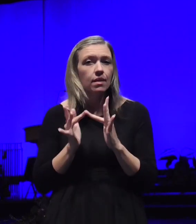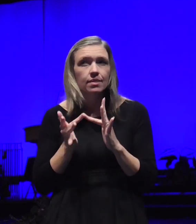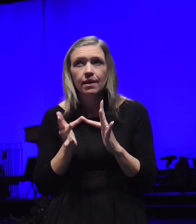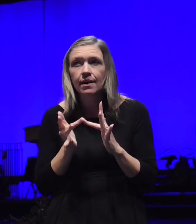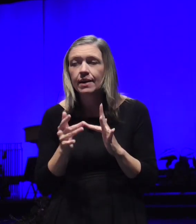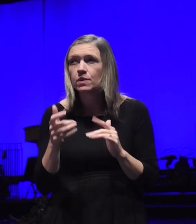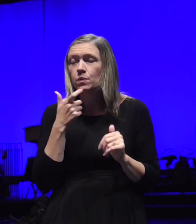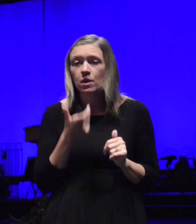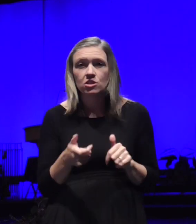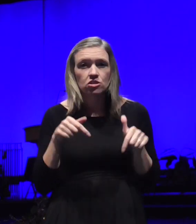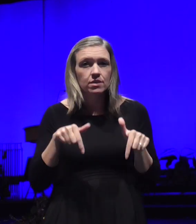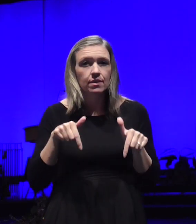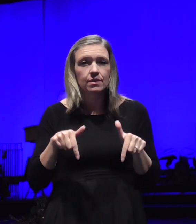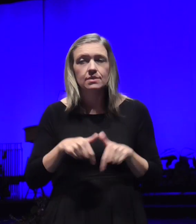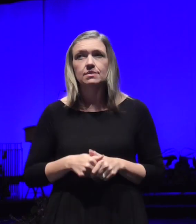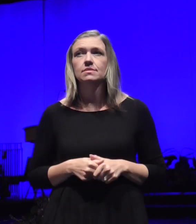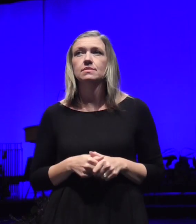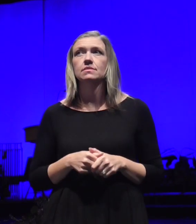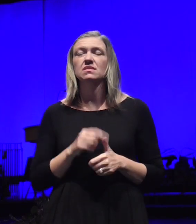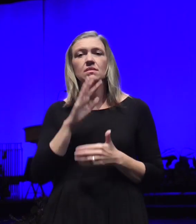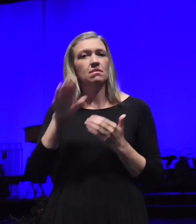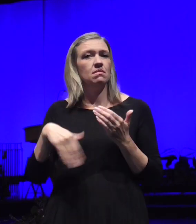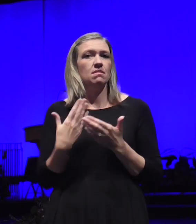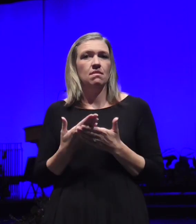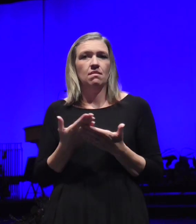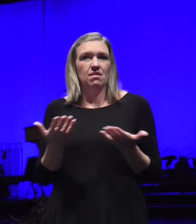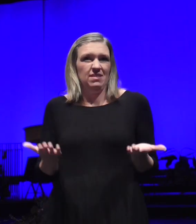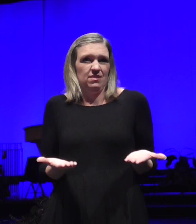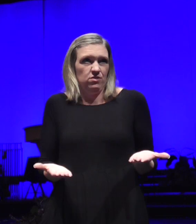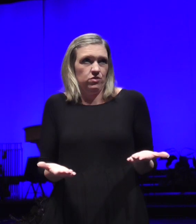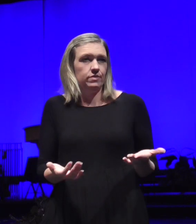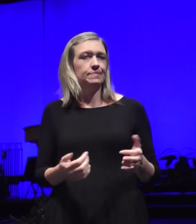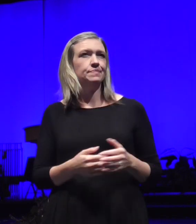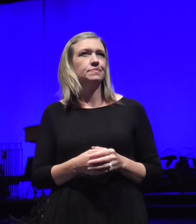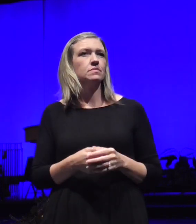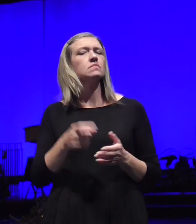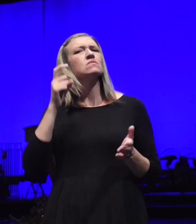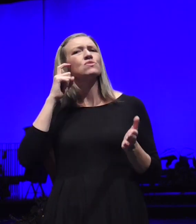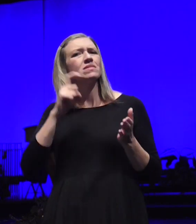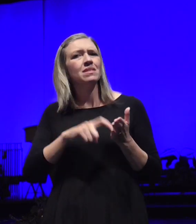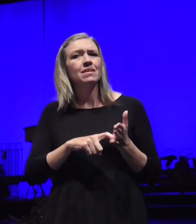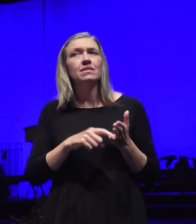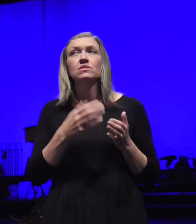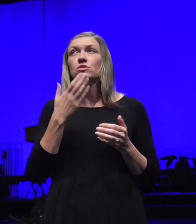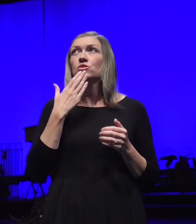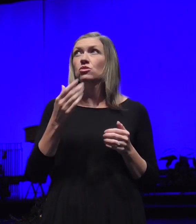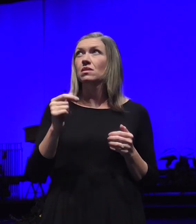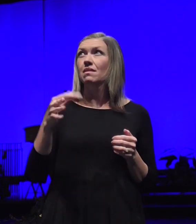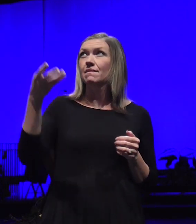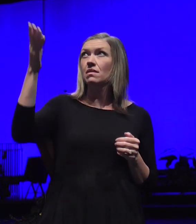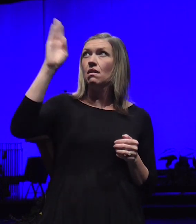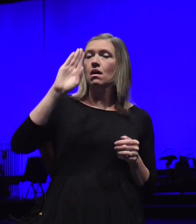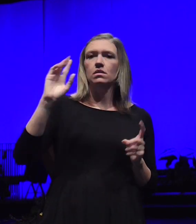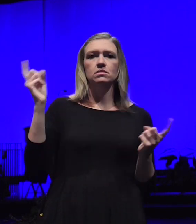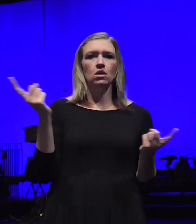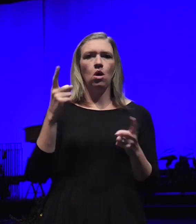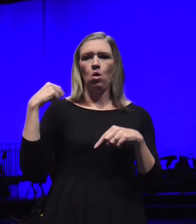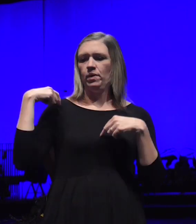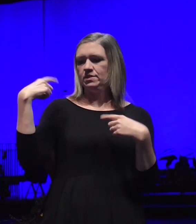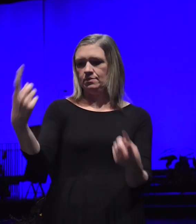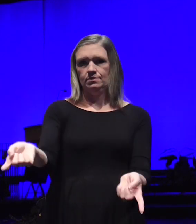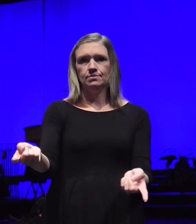online, watching, all of us present, recognizing that the good of God has always